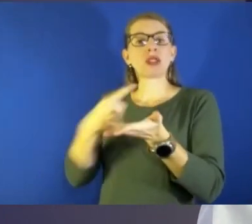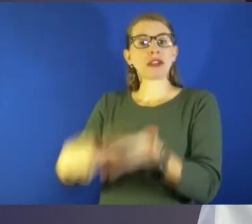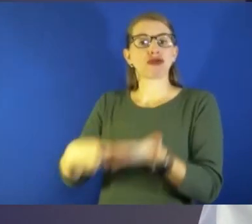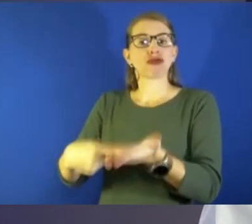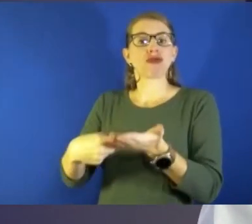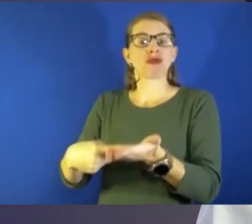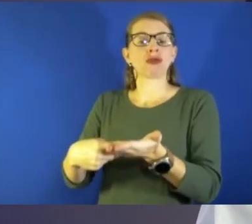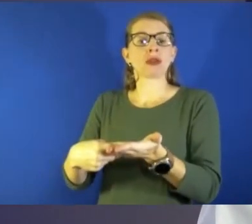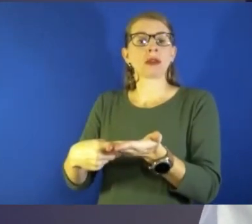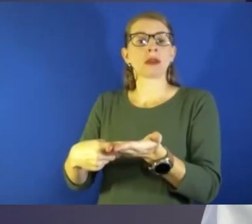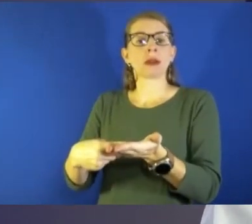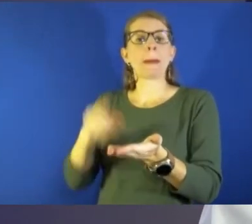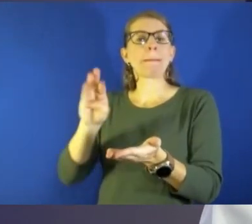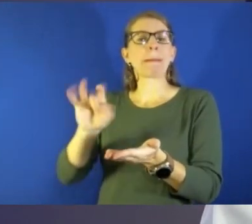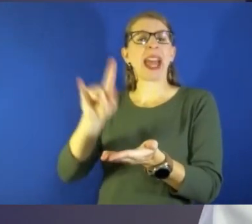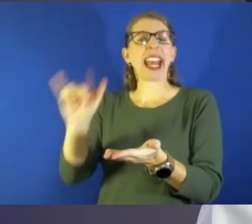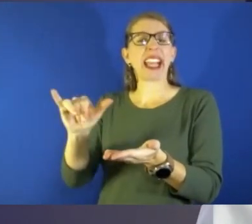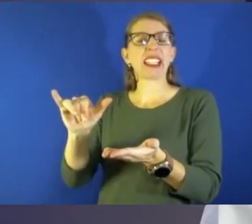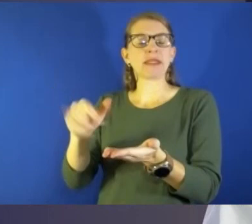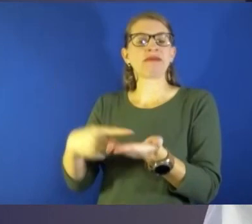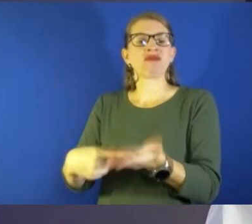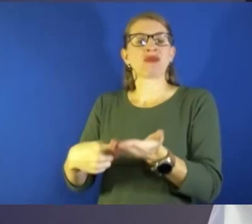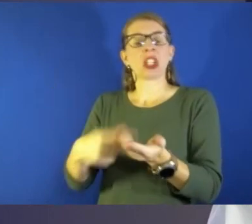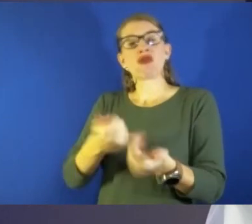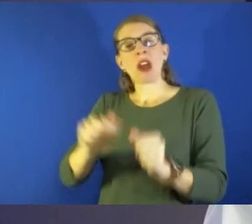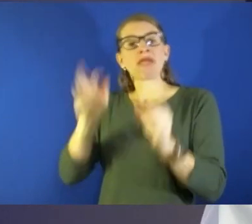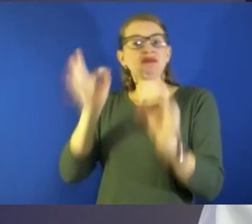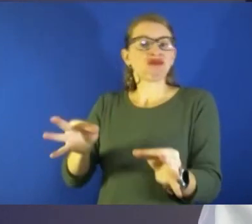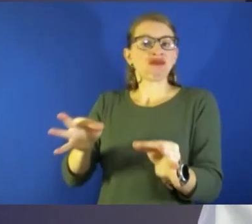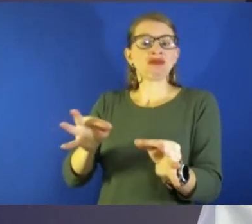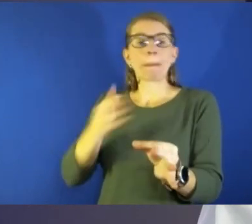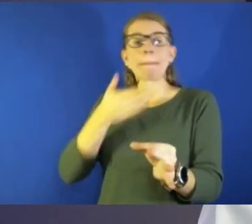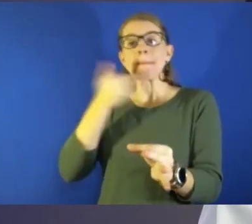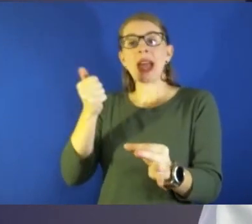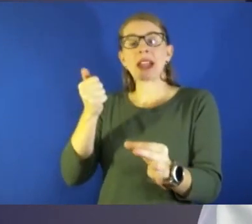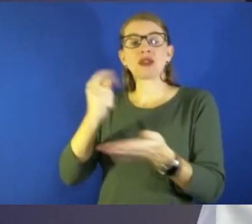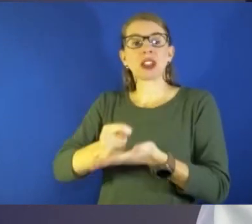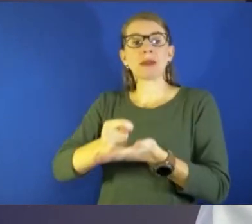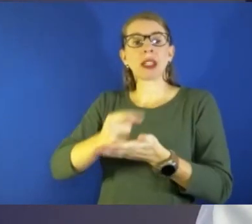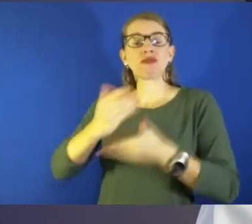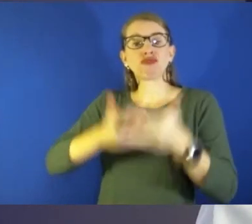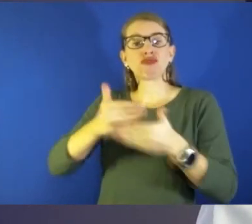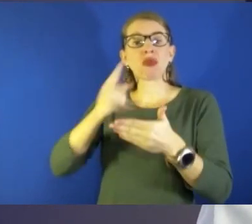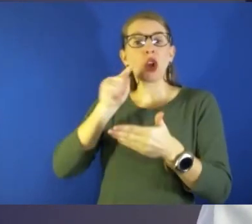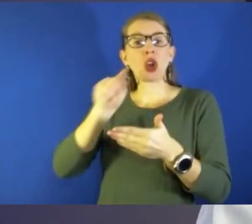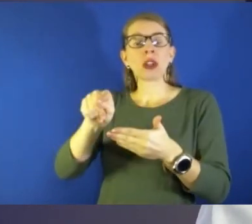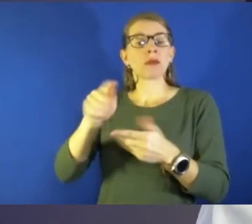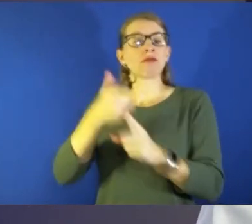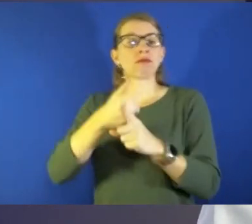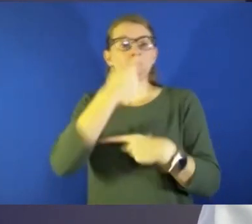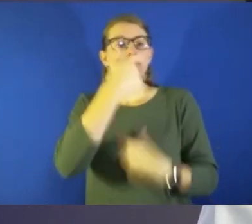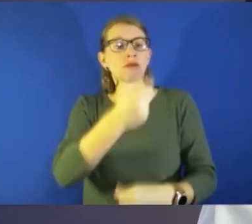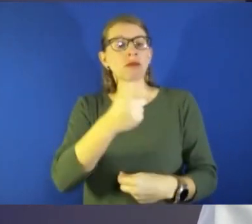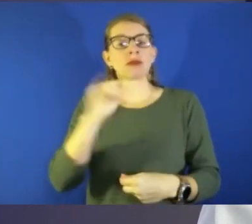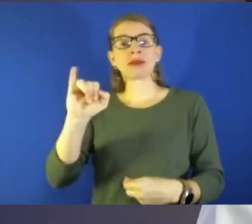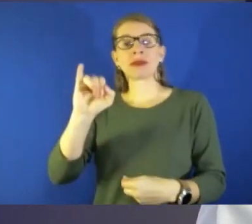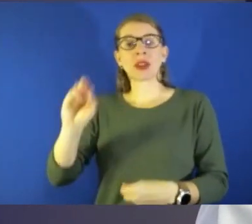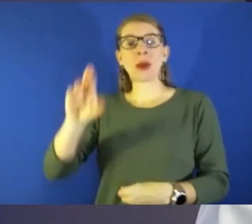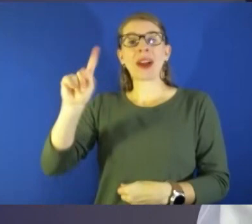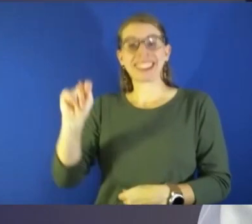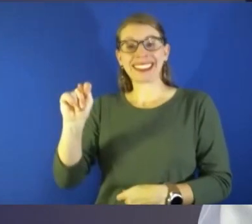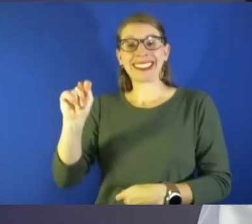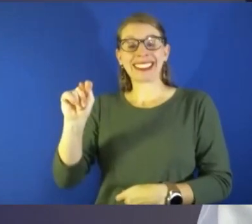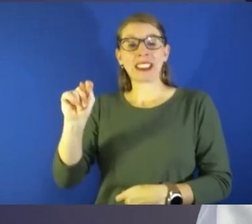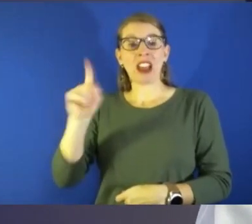was we were trying to determine the best treatment course for her, and she was very interested in intraoperative radiation, and we thought she